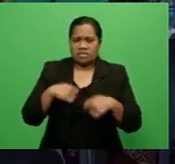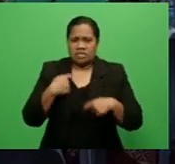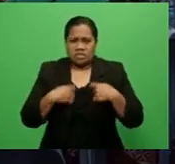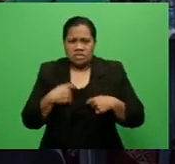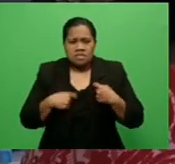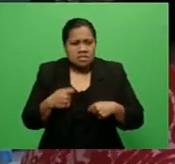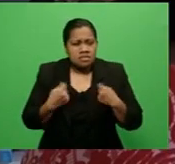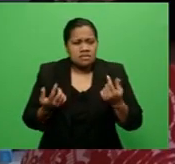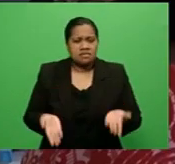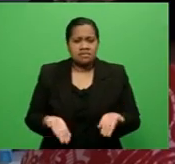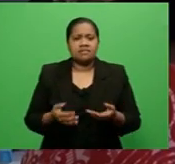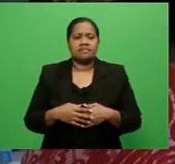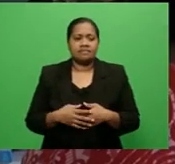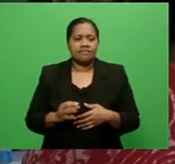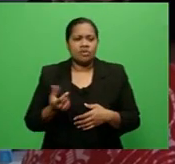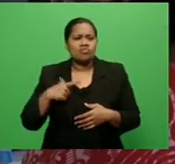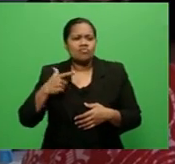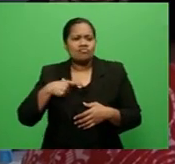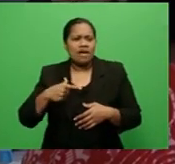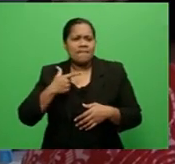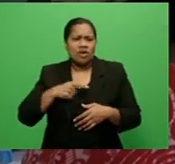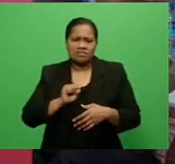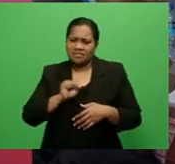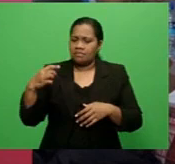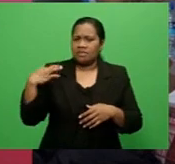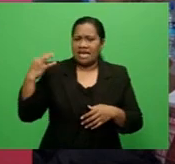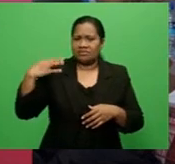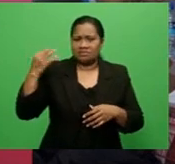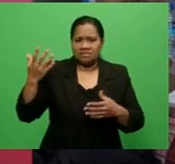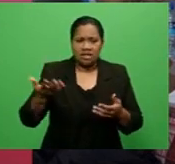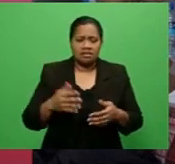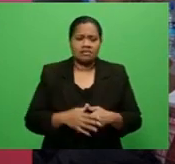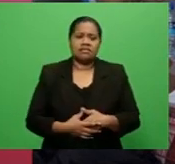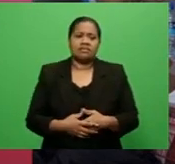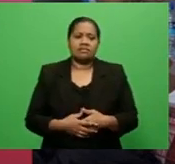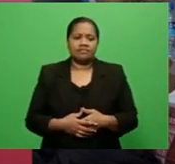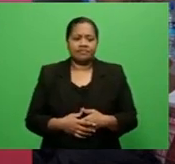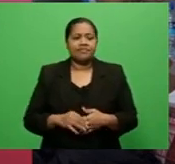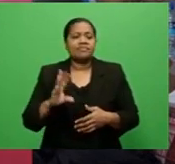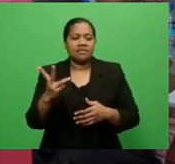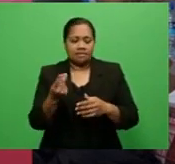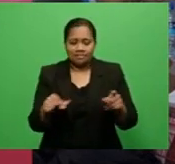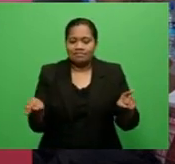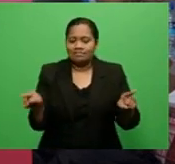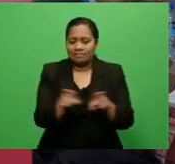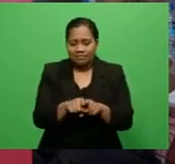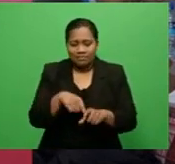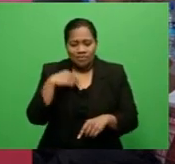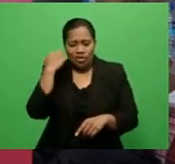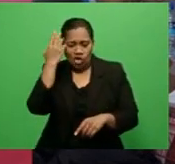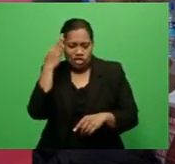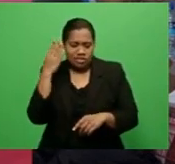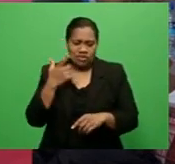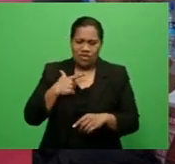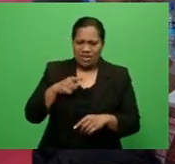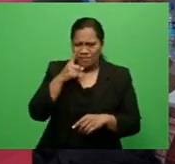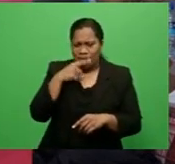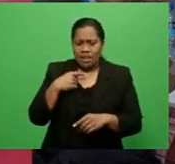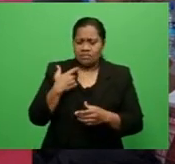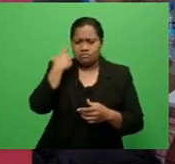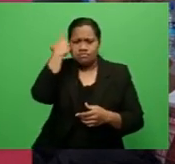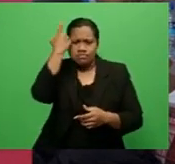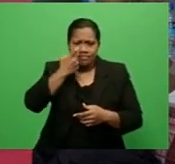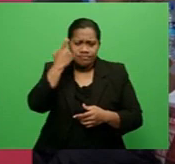on the status of their application for housing lots. There were also concerns raised whereby people were quite worried, saying that,